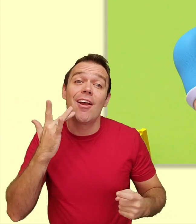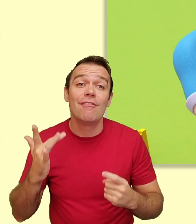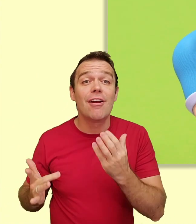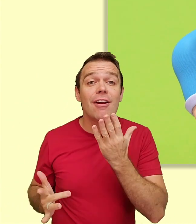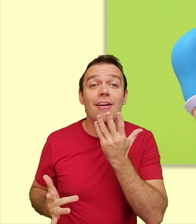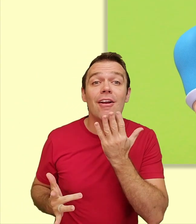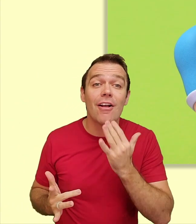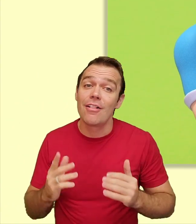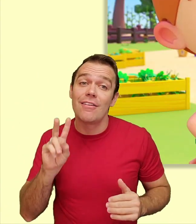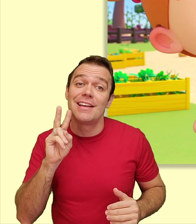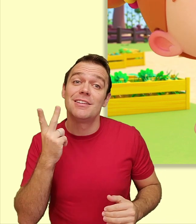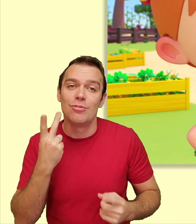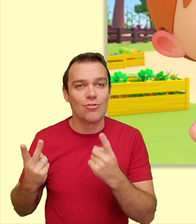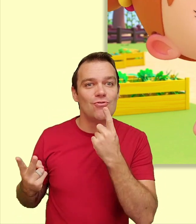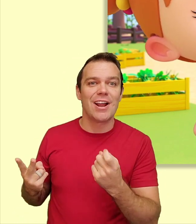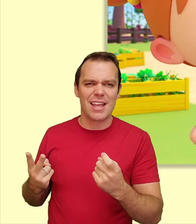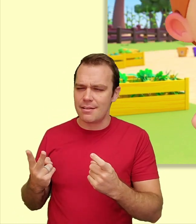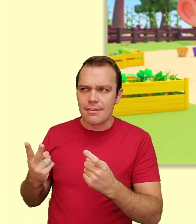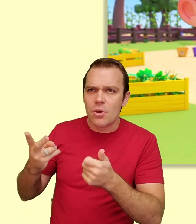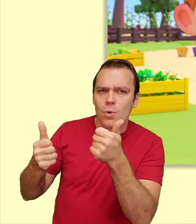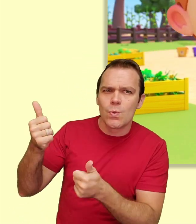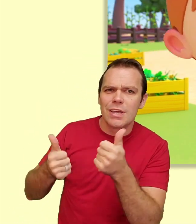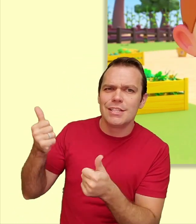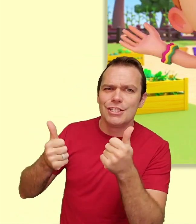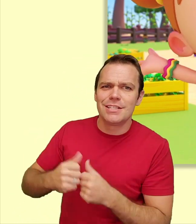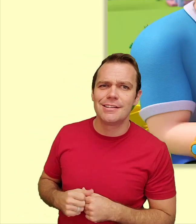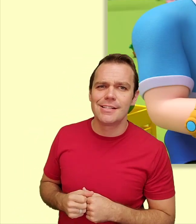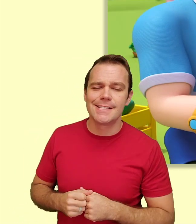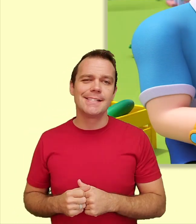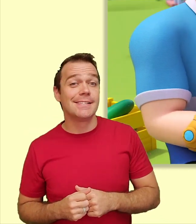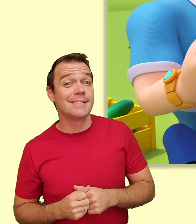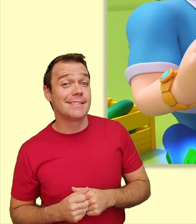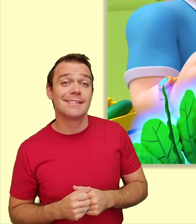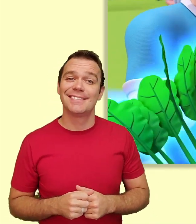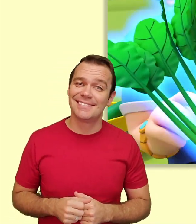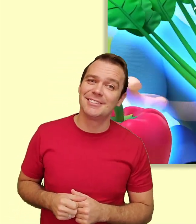favorite vegetables are red. And which ones would they be?